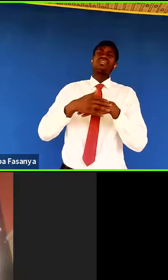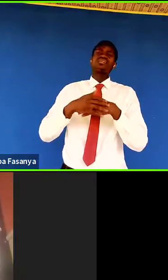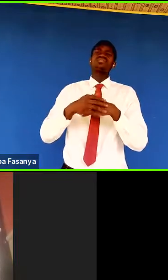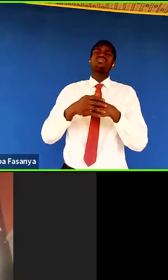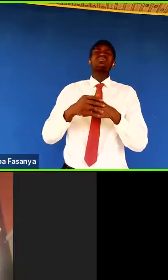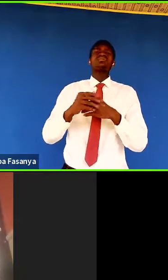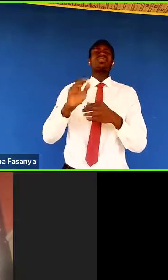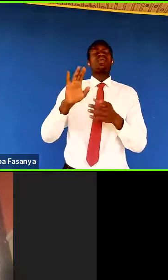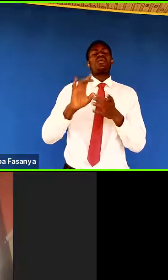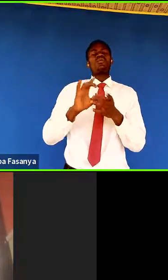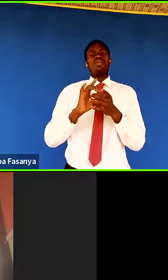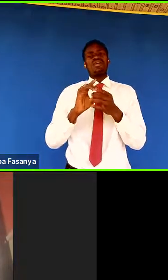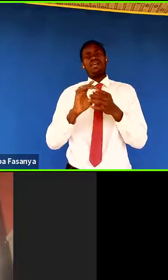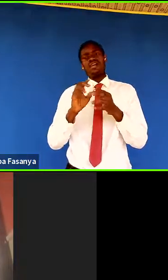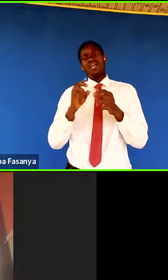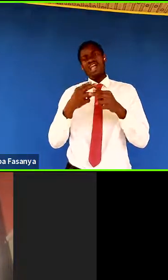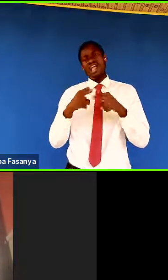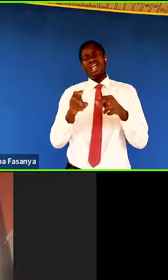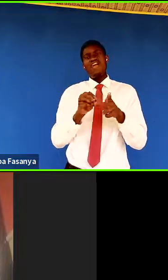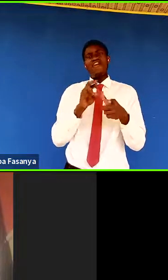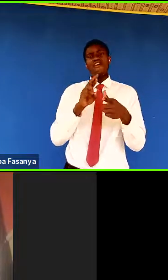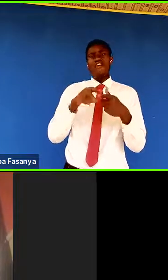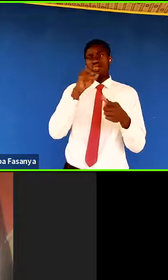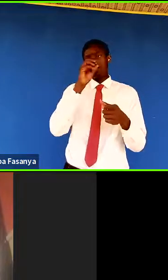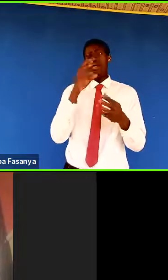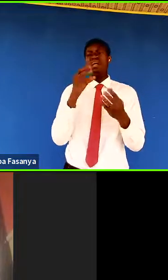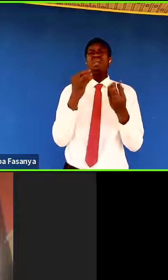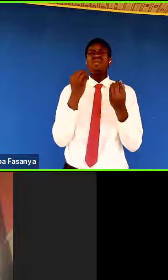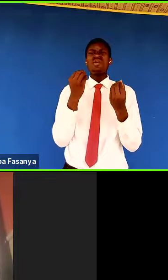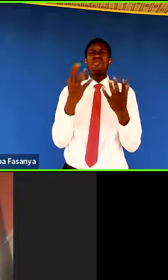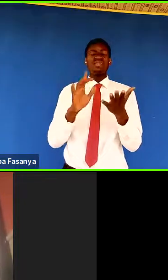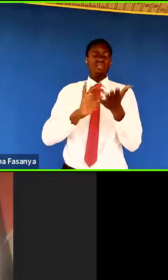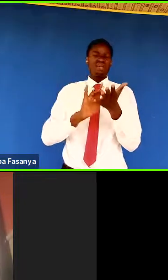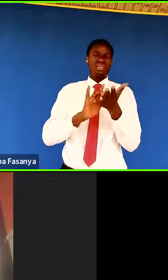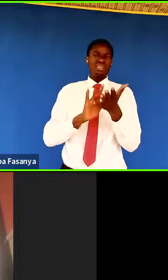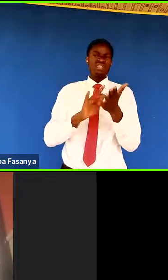can actually affect people from getting pregnant. Um,